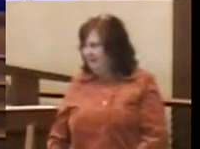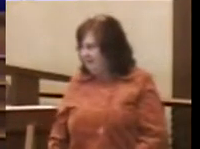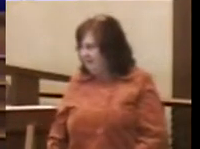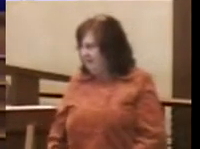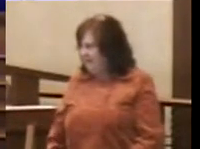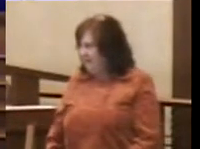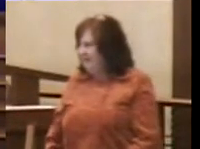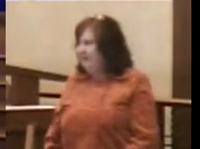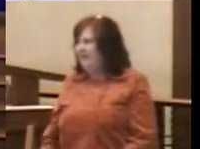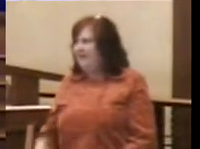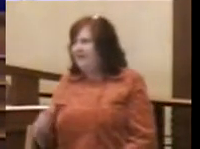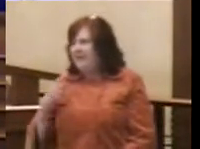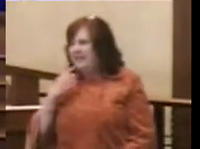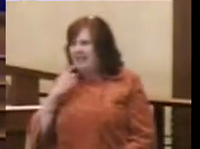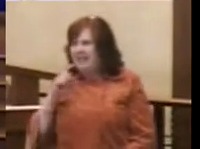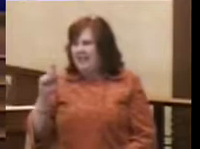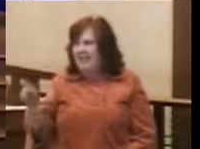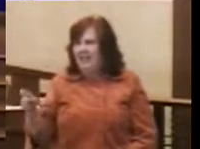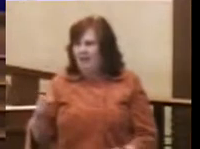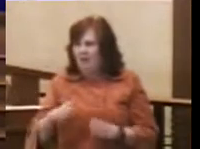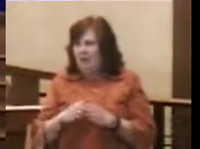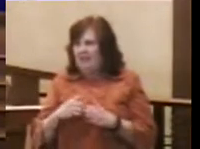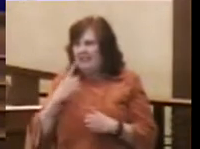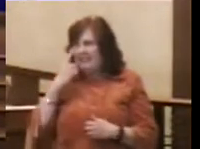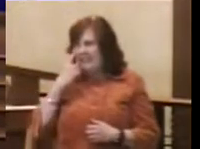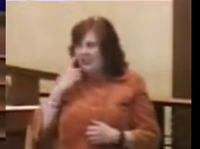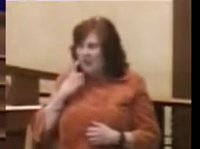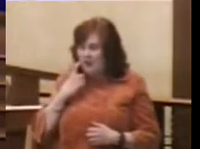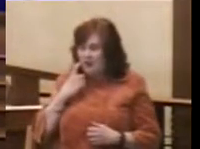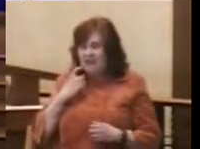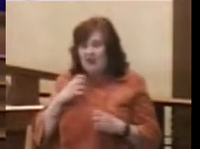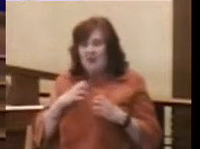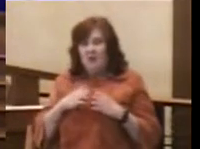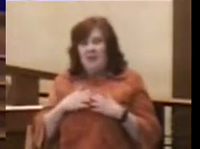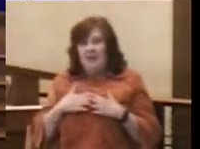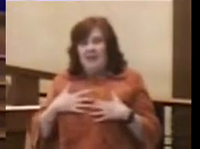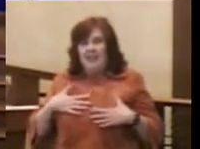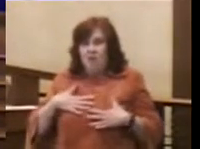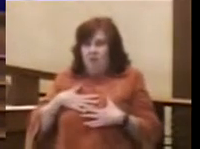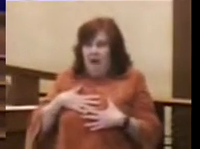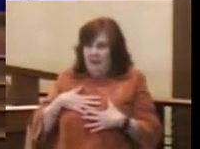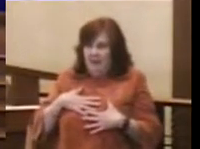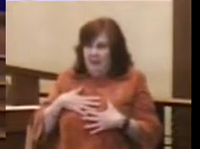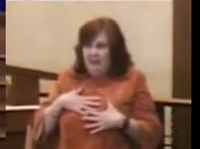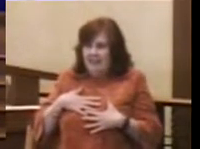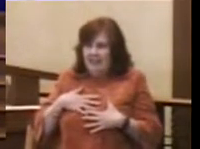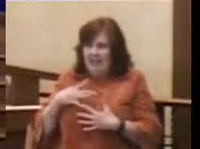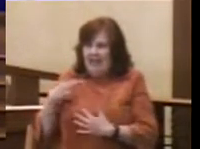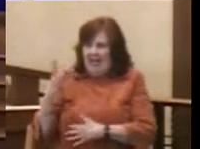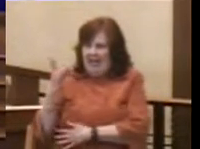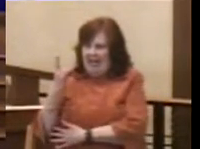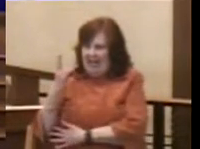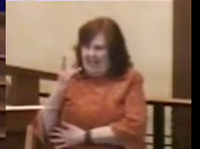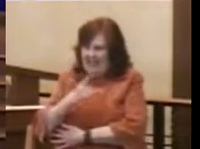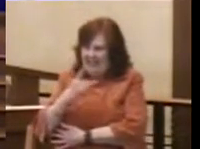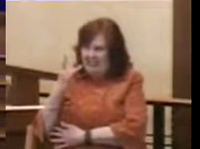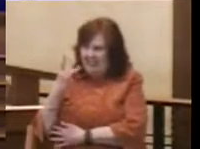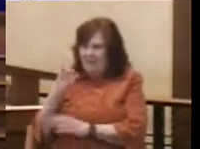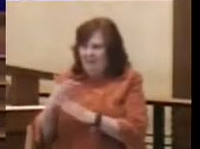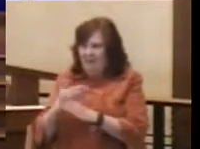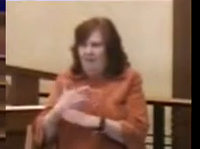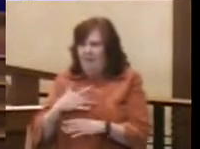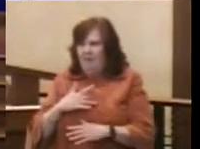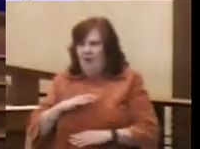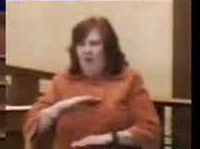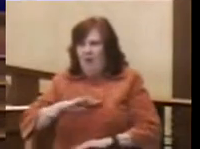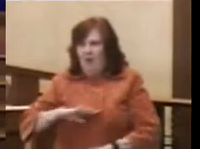She says that she handed it over with tears and with trembling, and it took 8 days before she was relieved